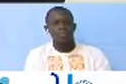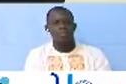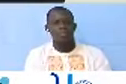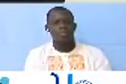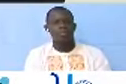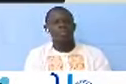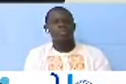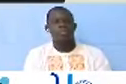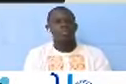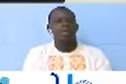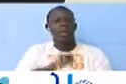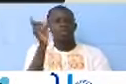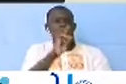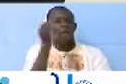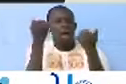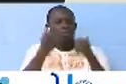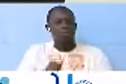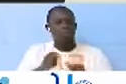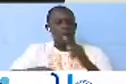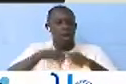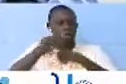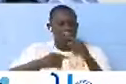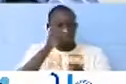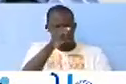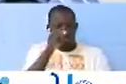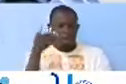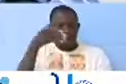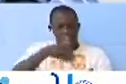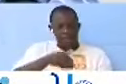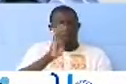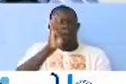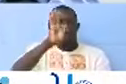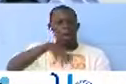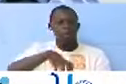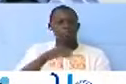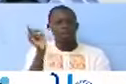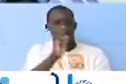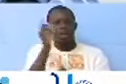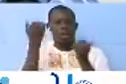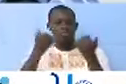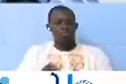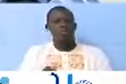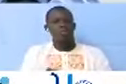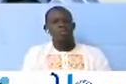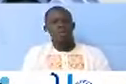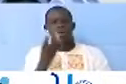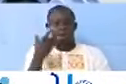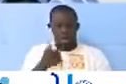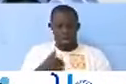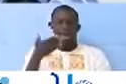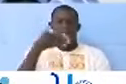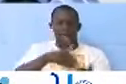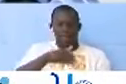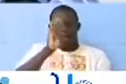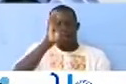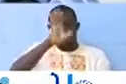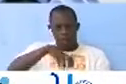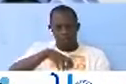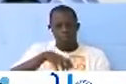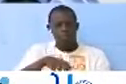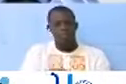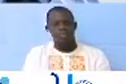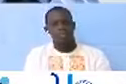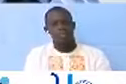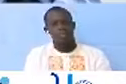What happened after you came to Banjul? Muna nara nage biri bora kiang ina ra Banjul. Kabin nara Banjul. When I came to Banjul, in